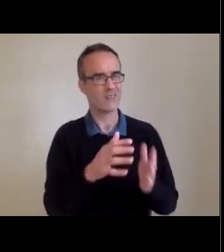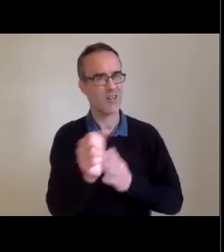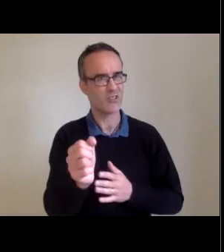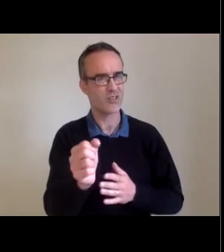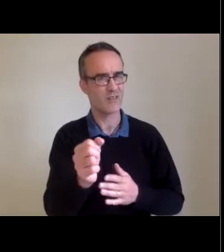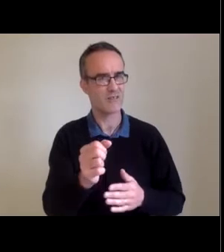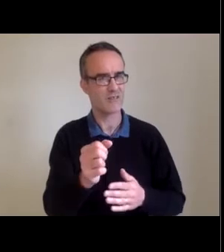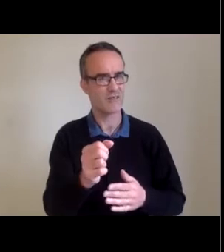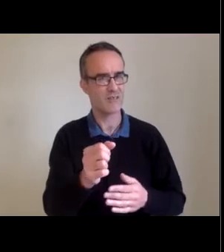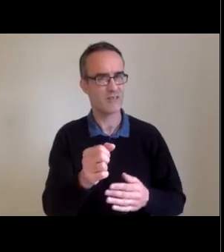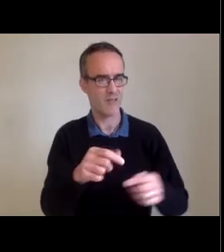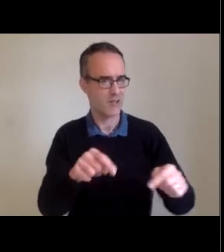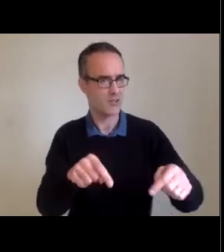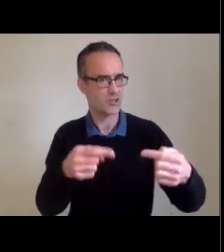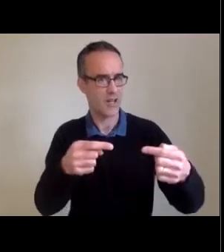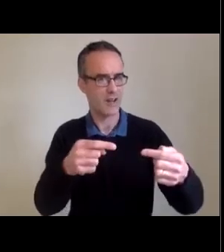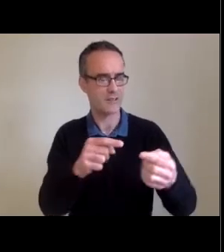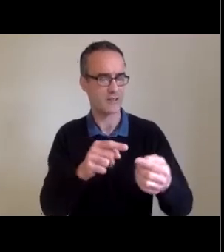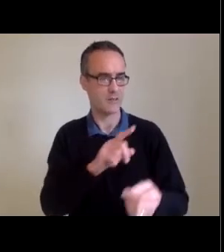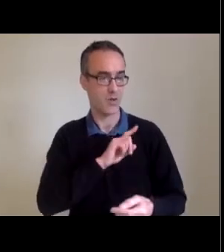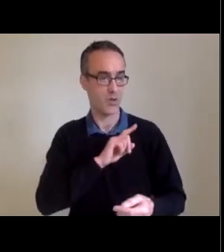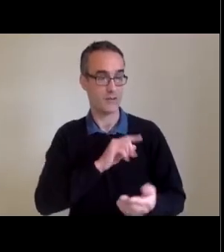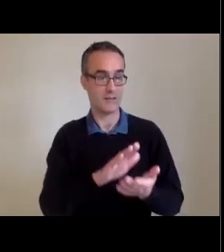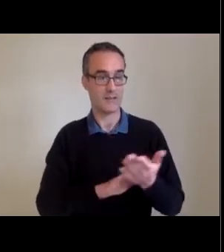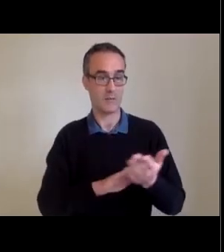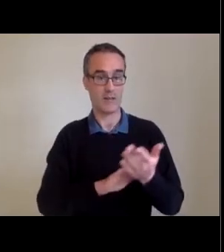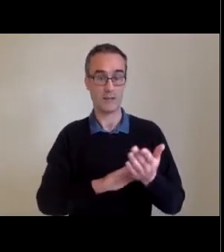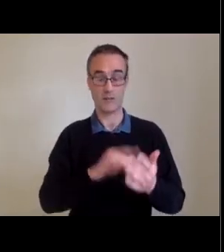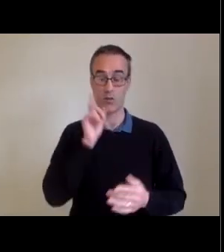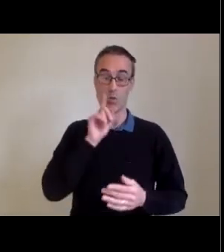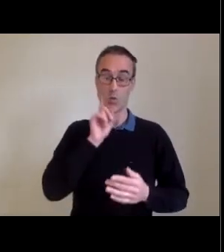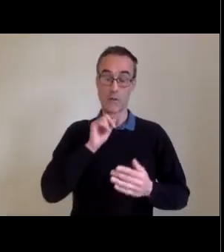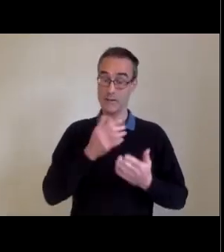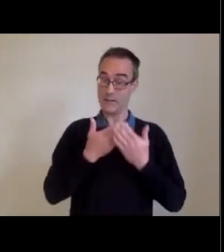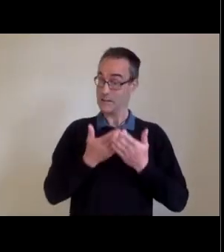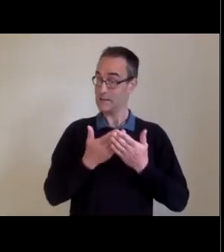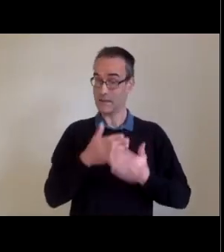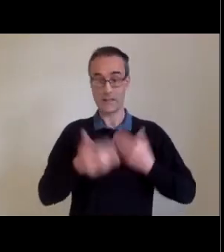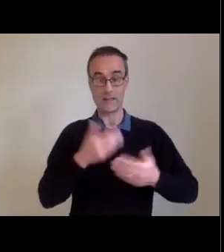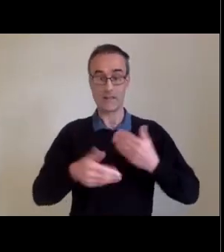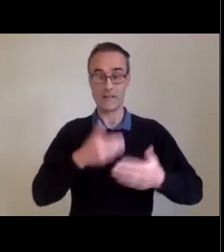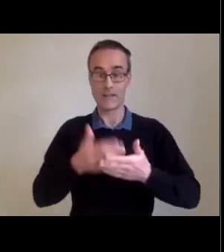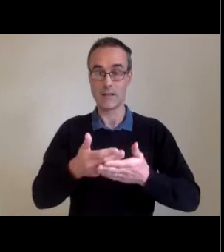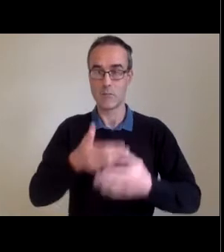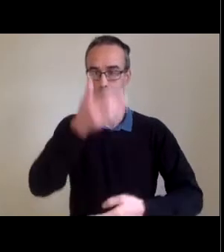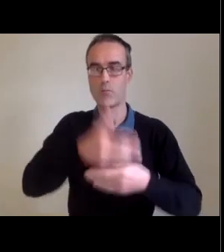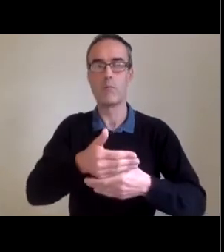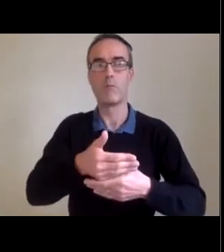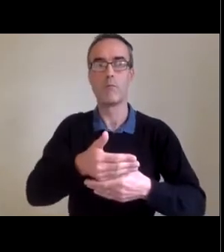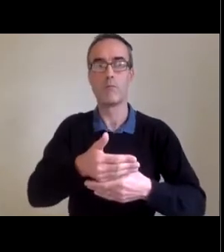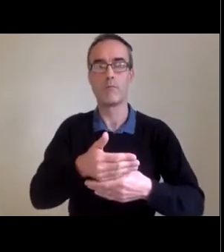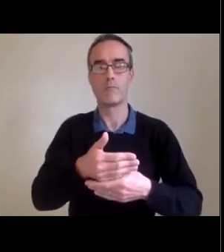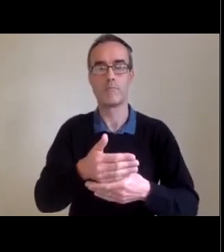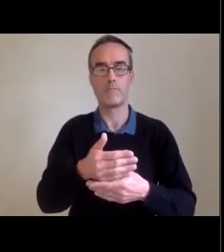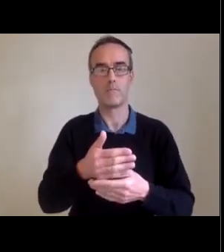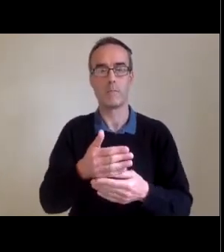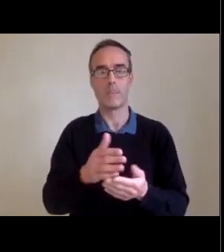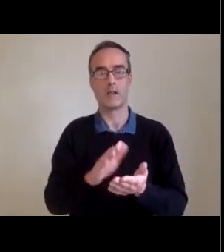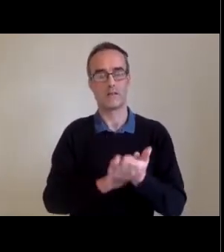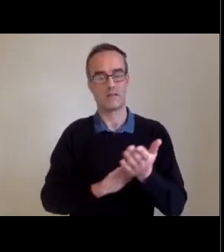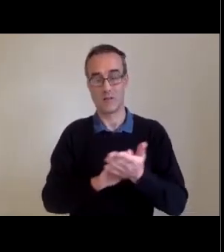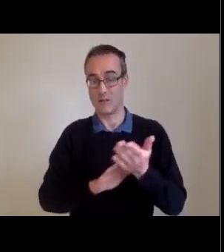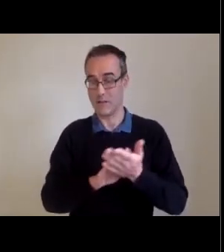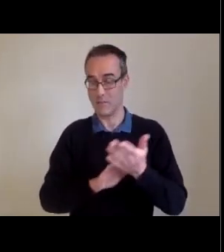they cannot go further. And with that, we do not have lots of early career chemists as